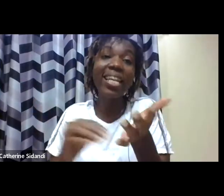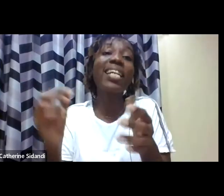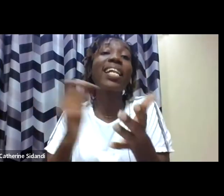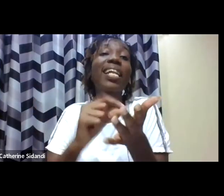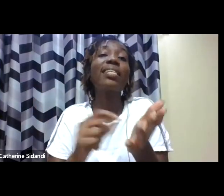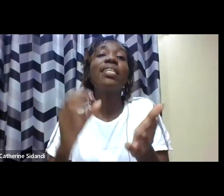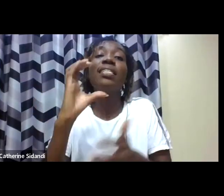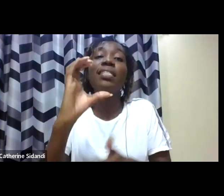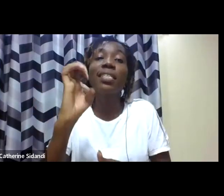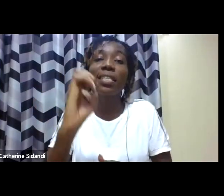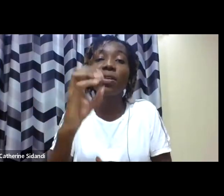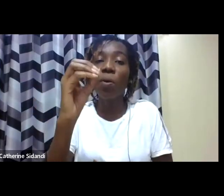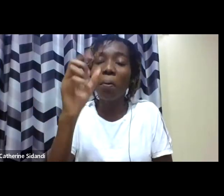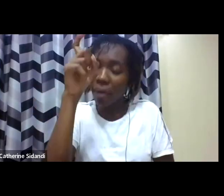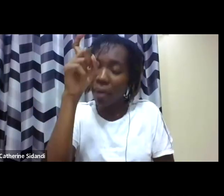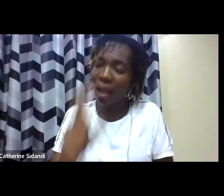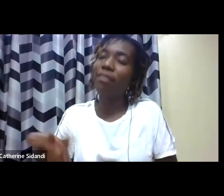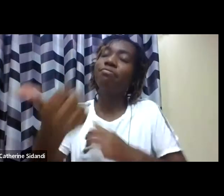must implement.